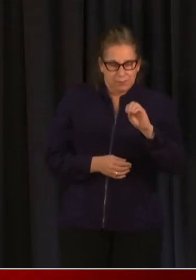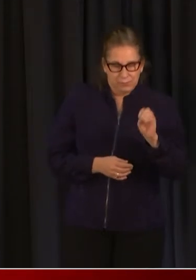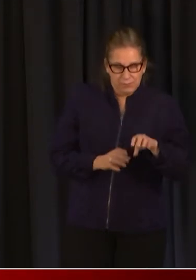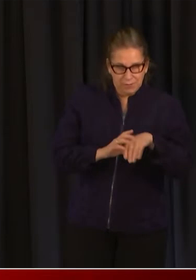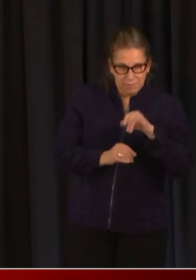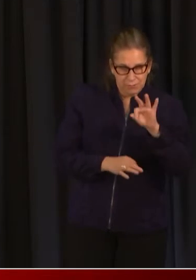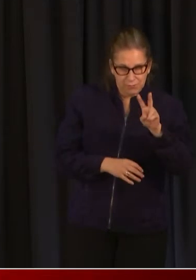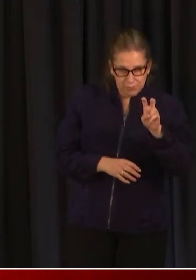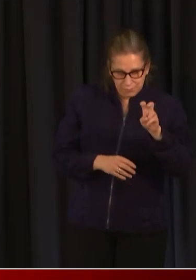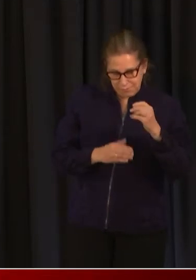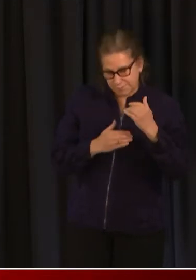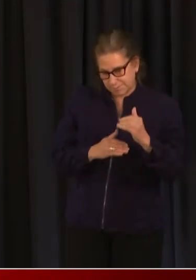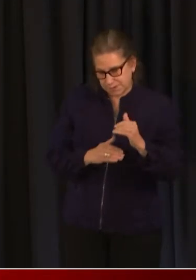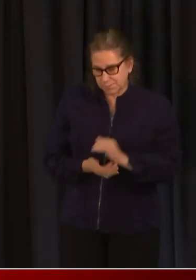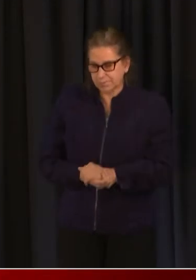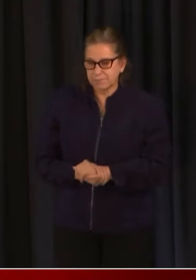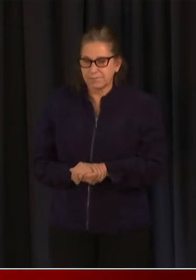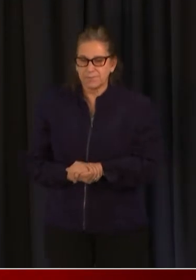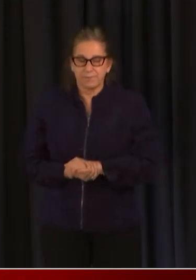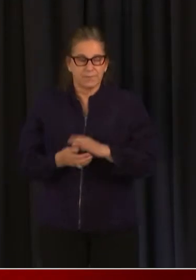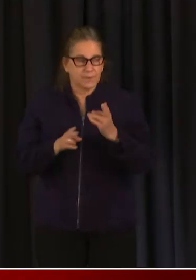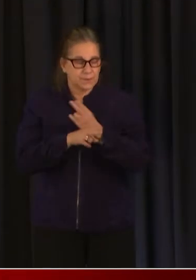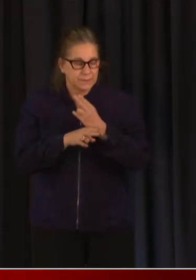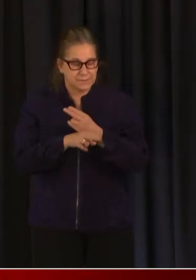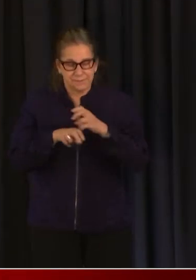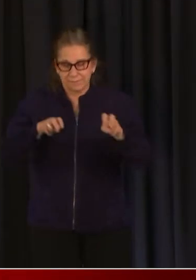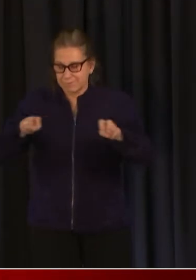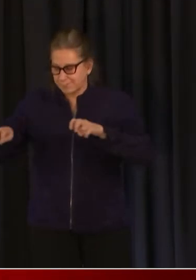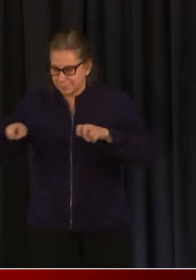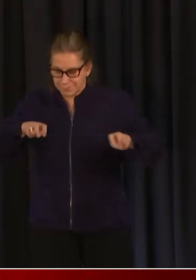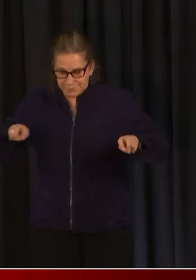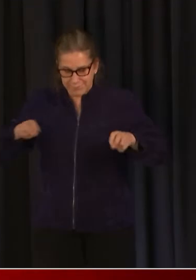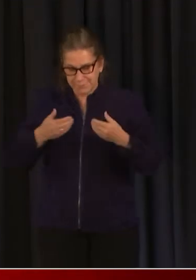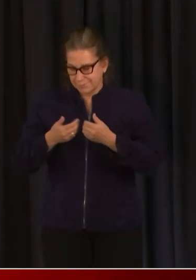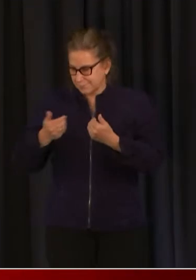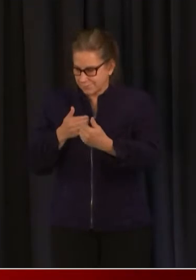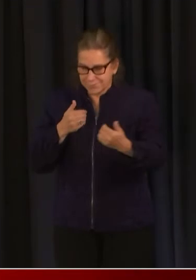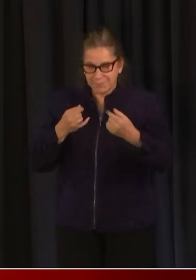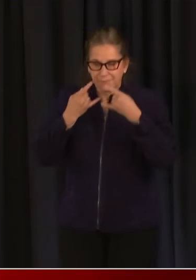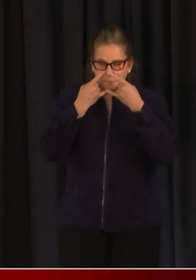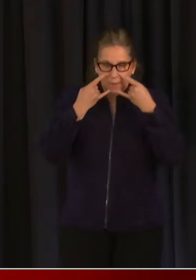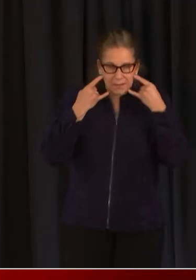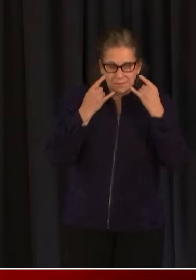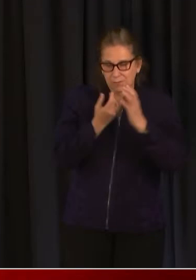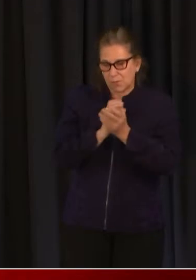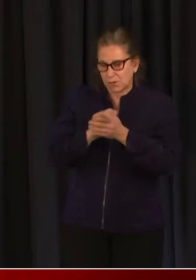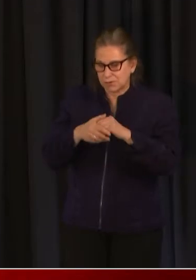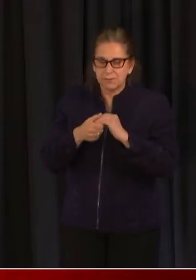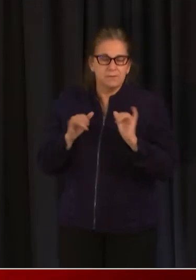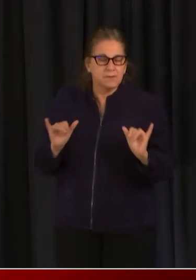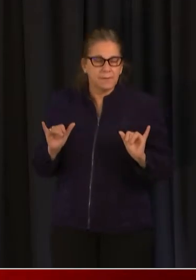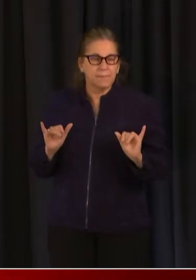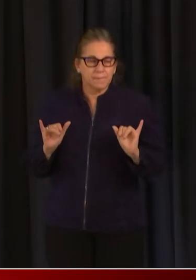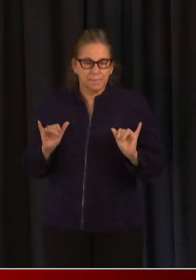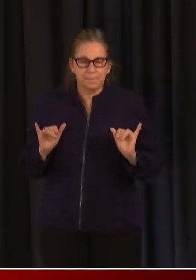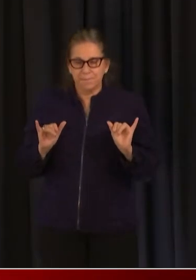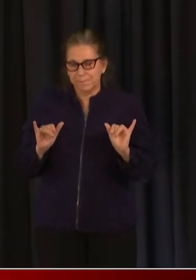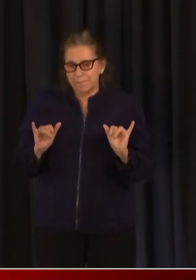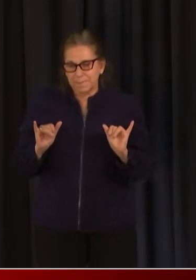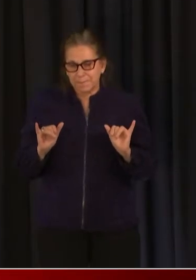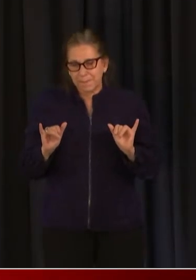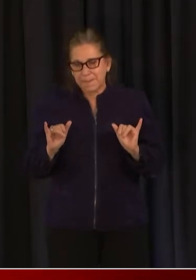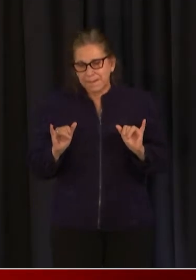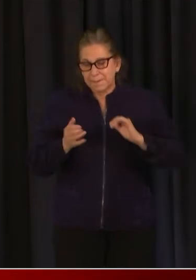followed. Mandatory masking and social distancing must be in place. We're also very pleased